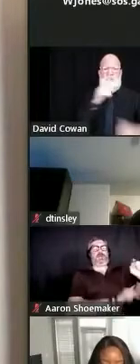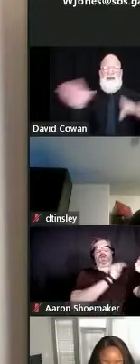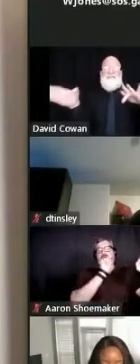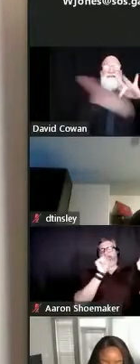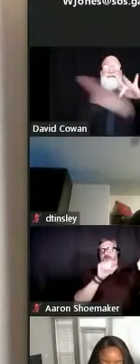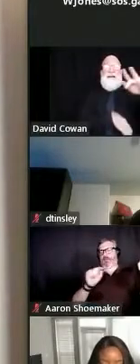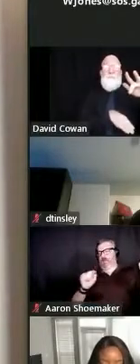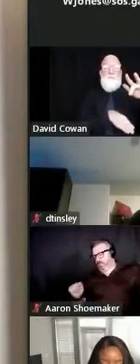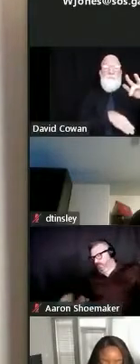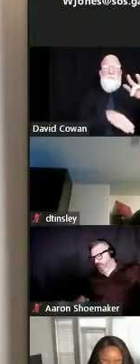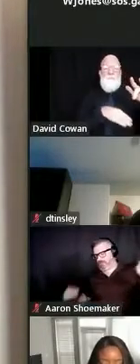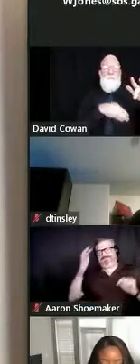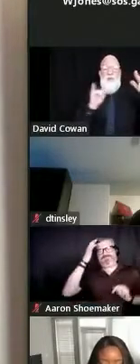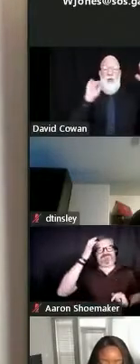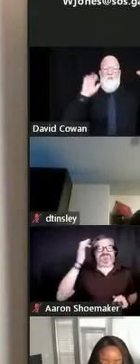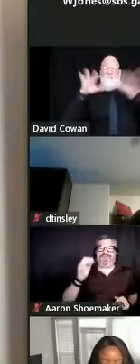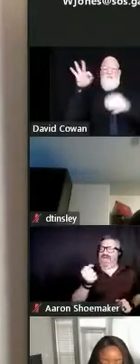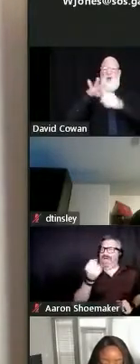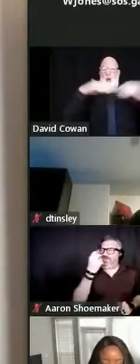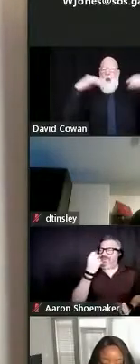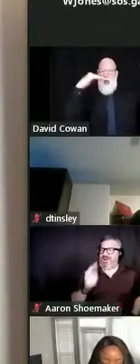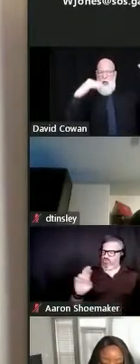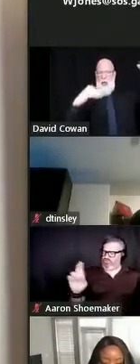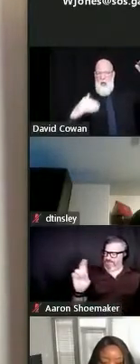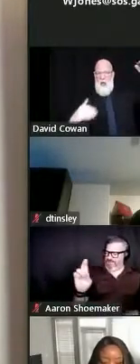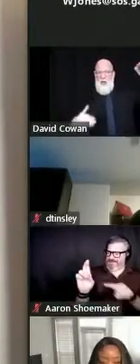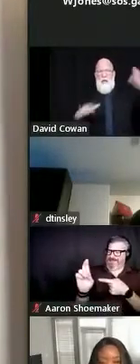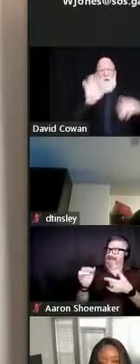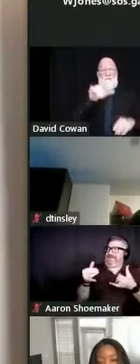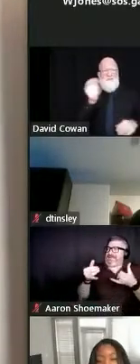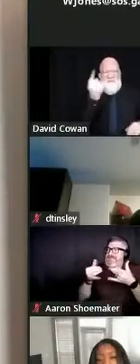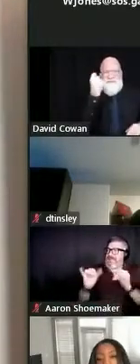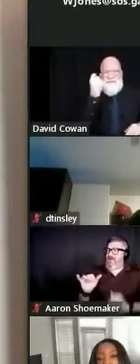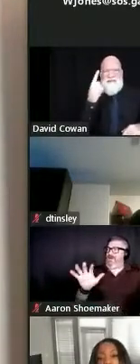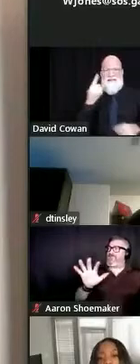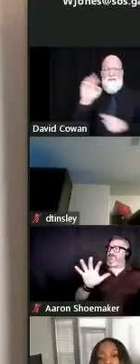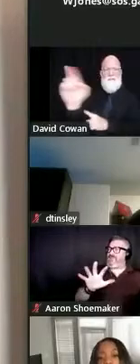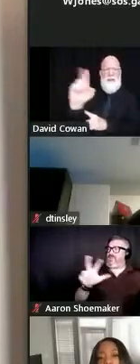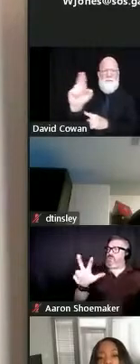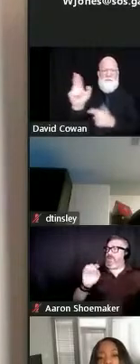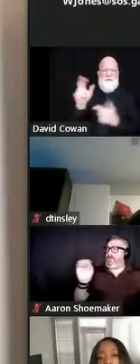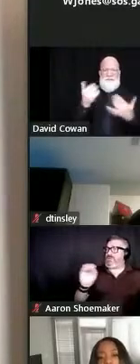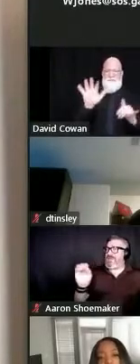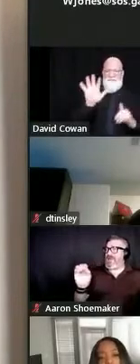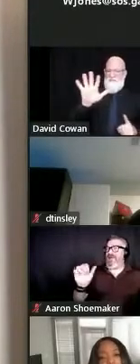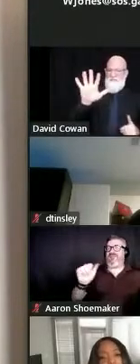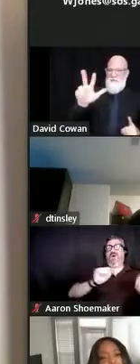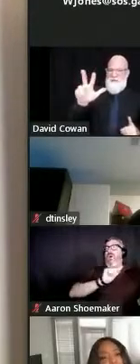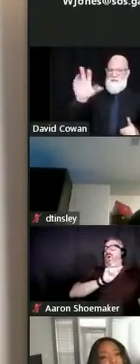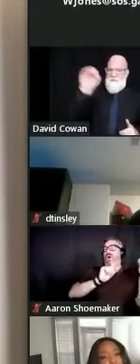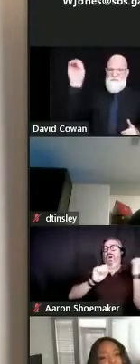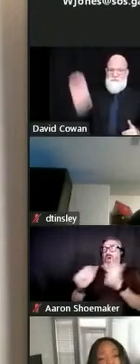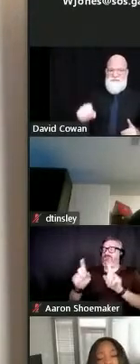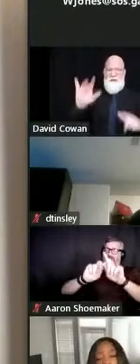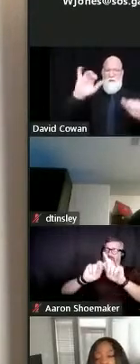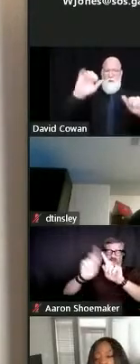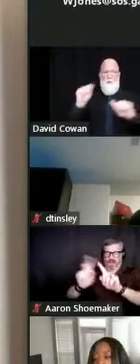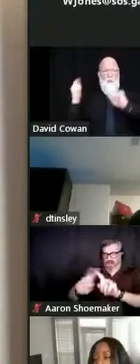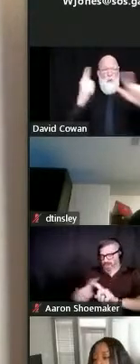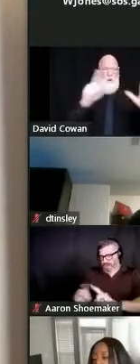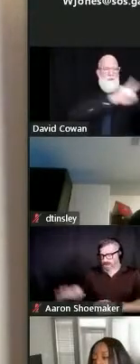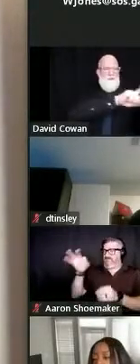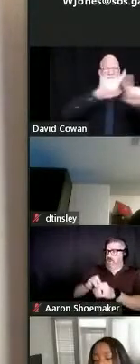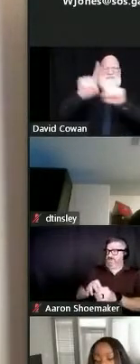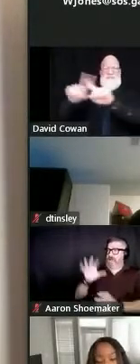State House votes 54% of all the state senate votes and 51% of all the Congressional votes and you take the combined votes in the in the jungle